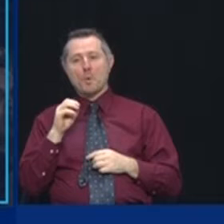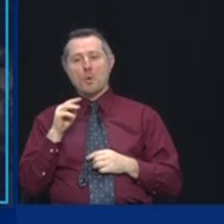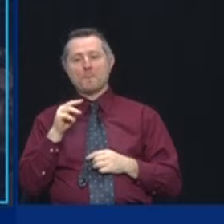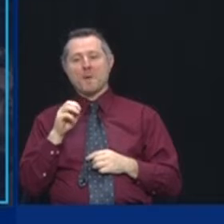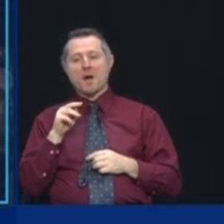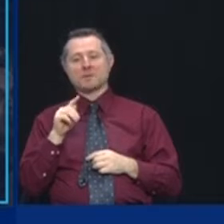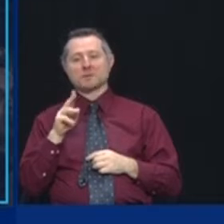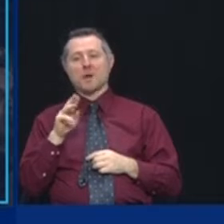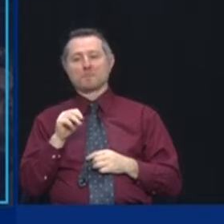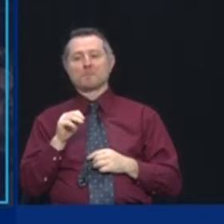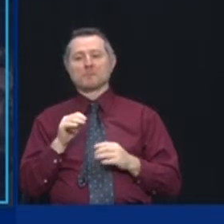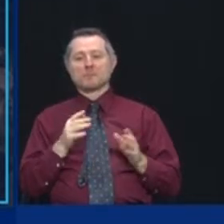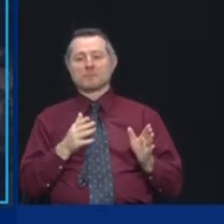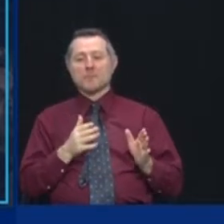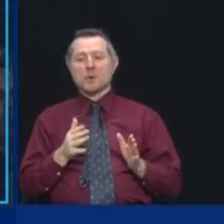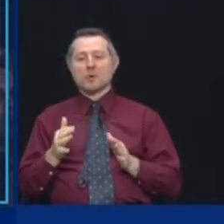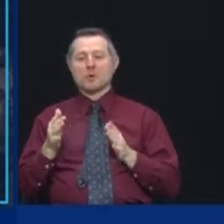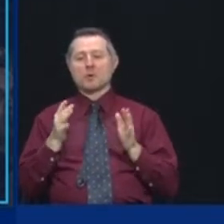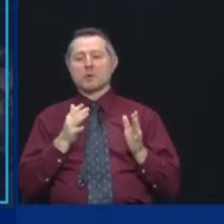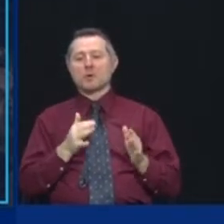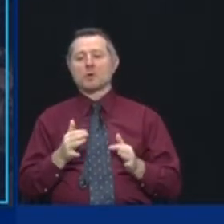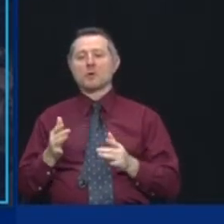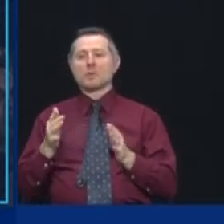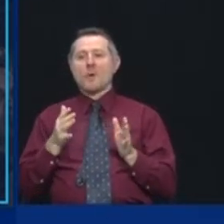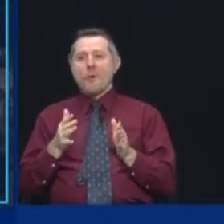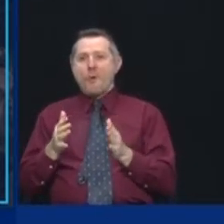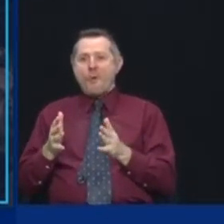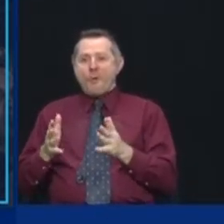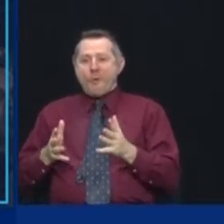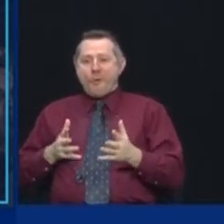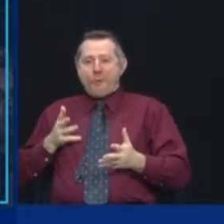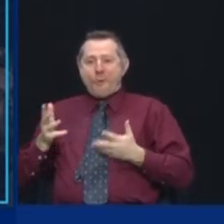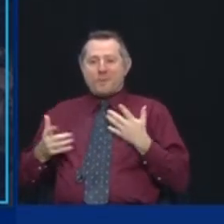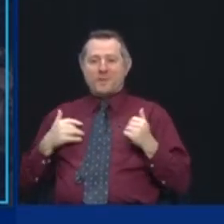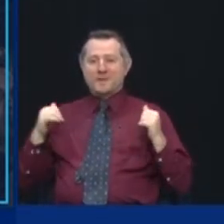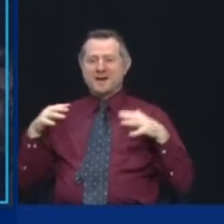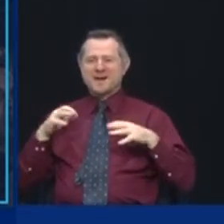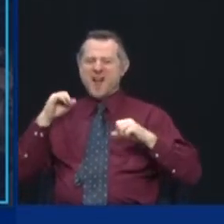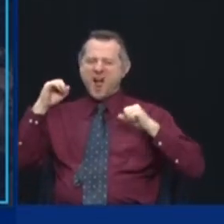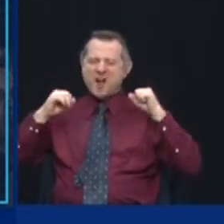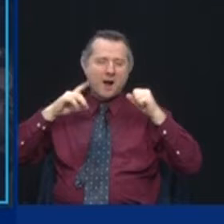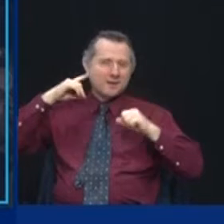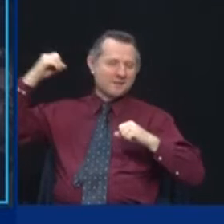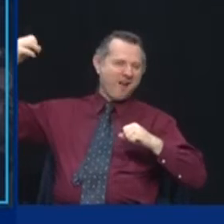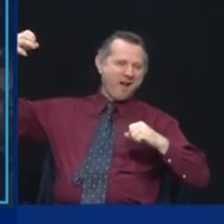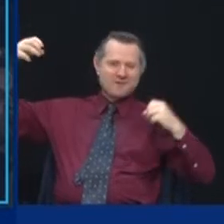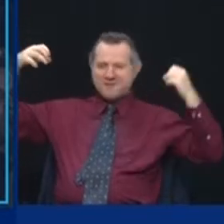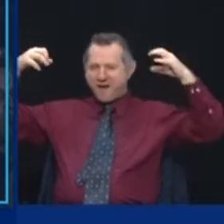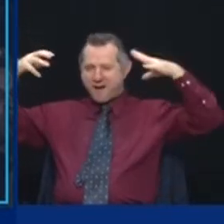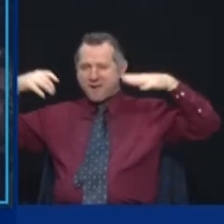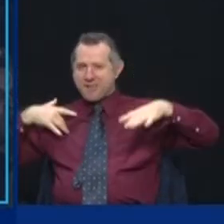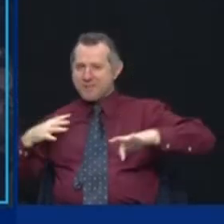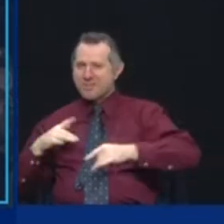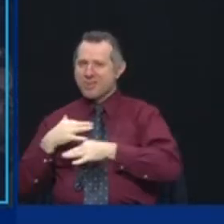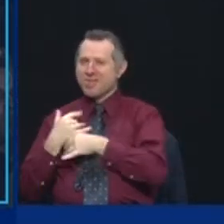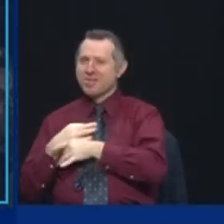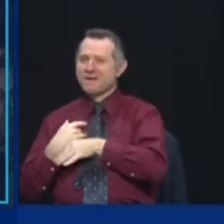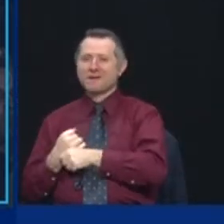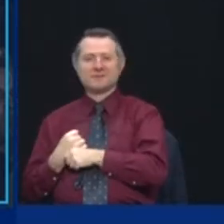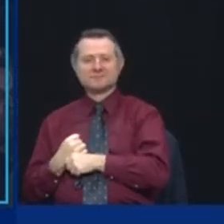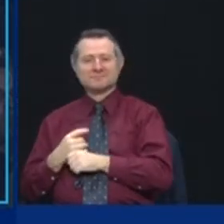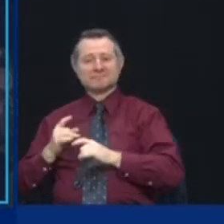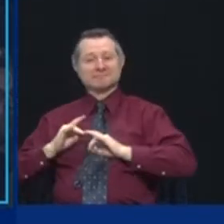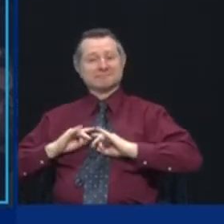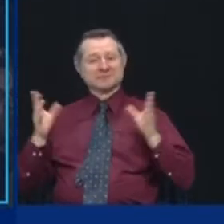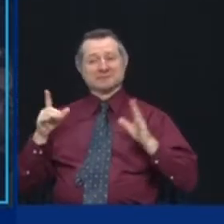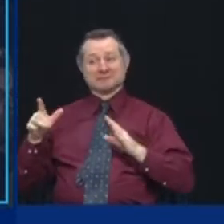part of that momentum. They build it, you know. And great teams will say that one of their